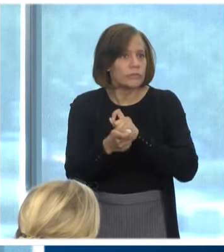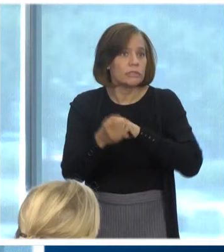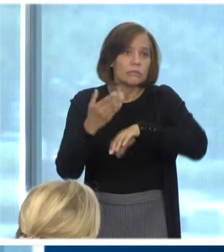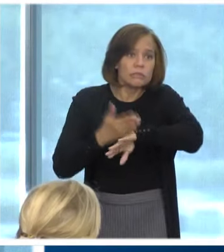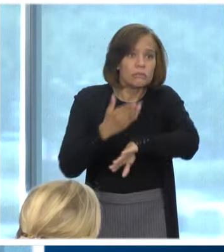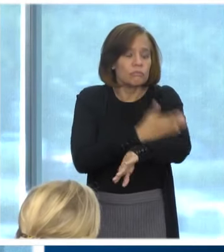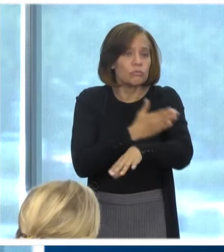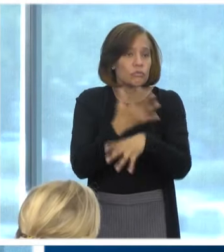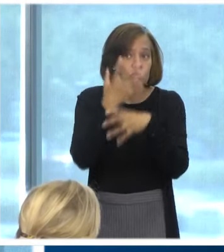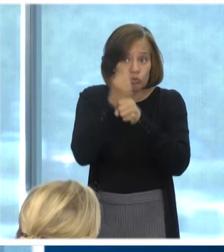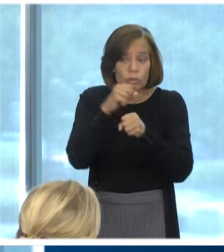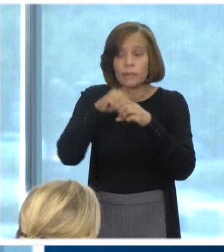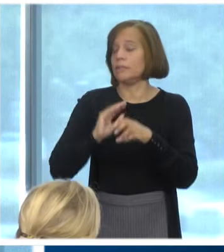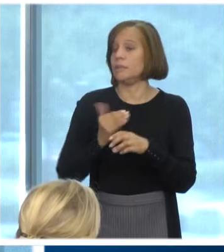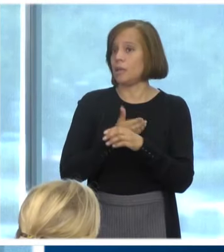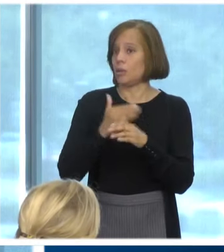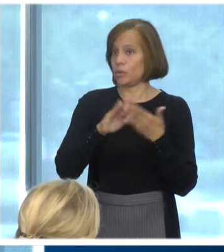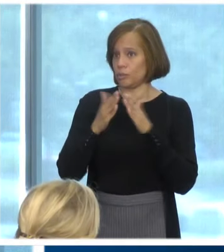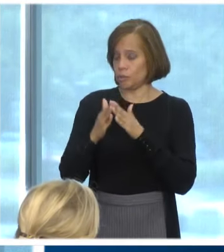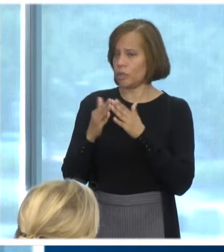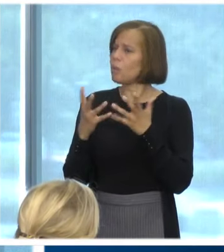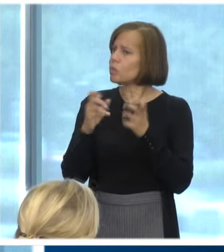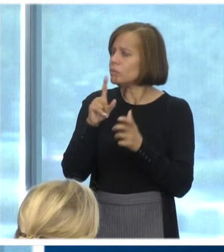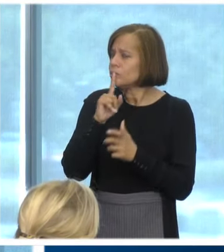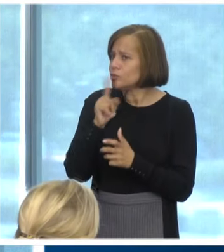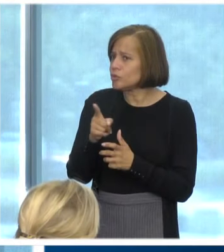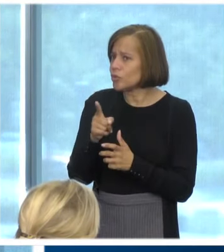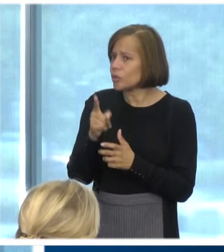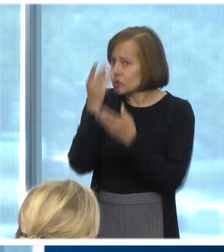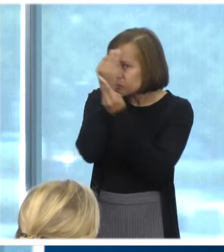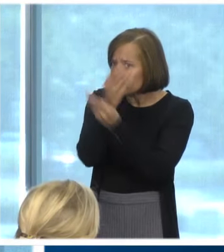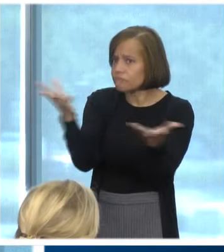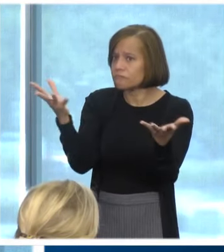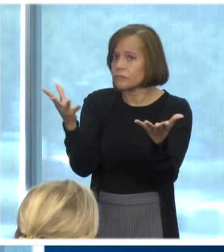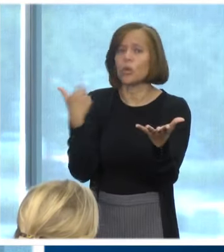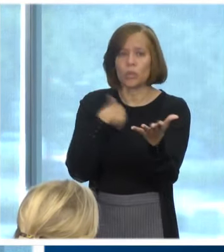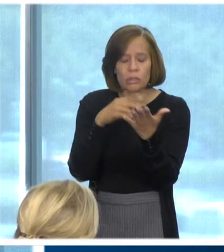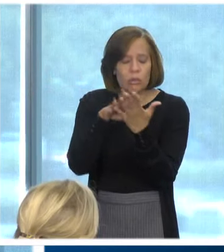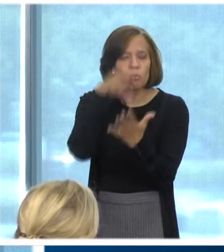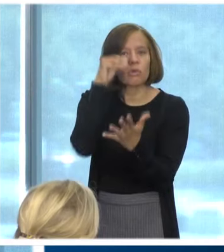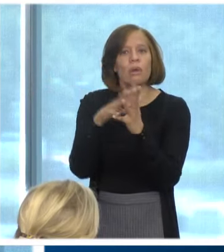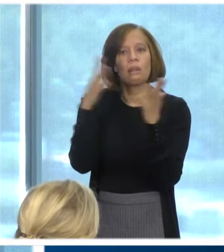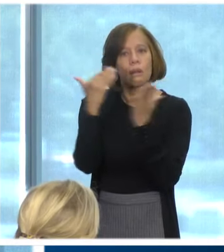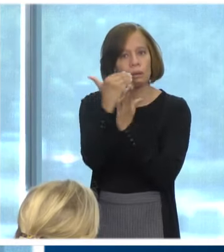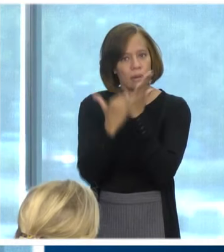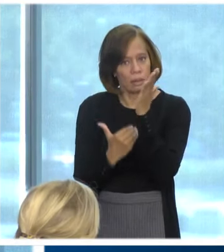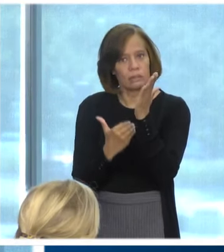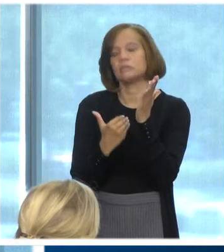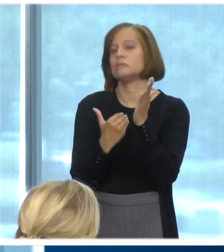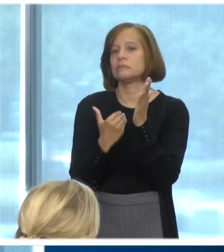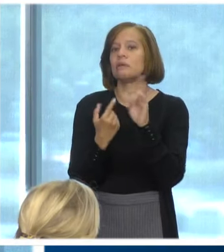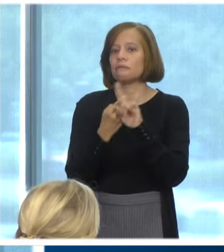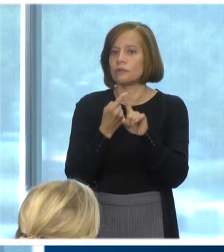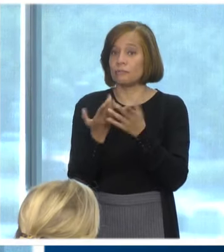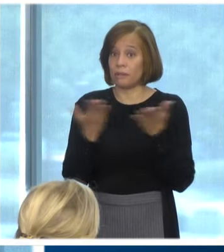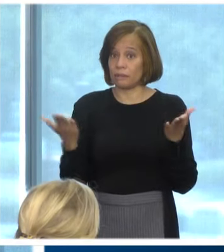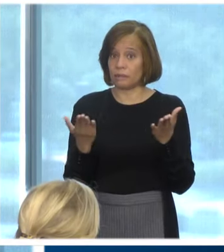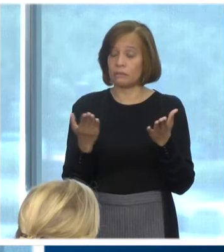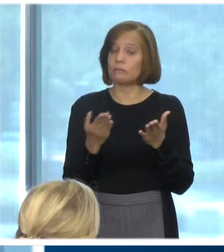community. I want to assure the community that lessons learned from the investigation by Baker, along with other